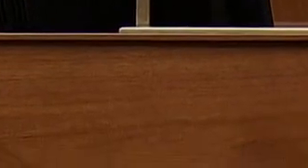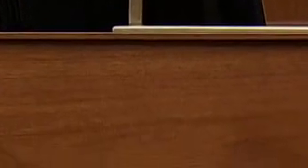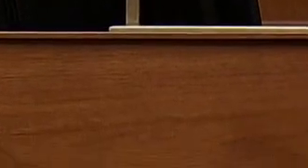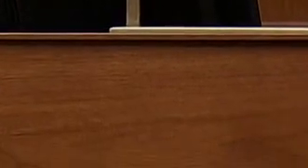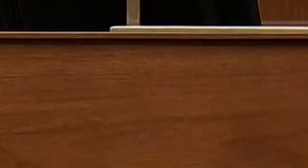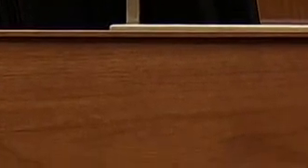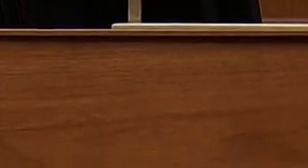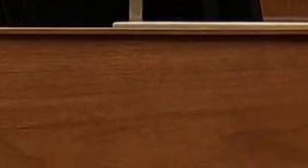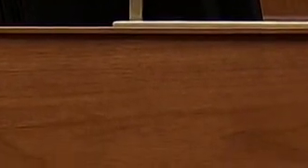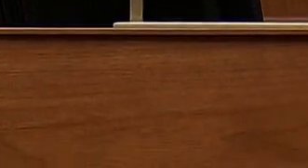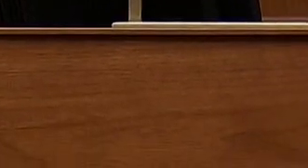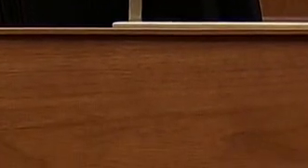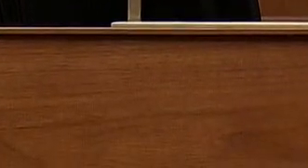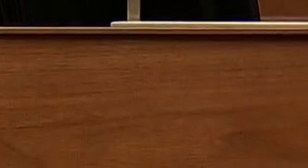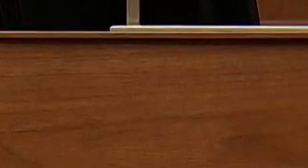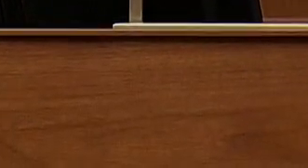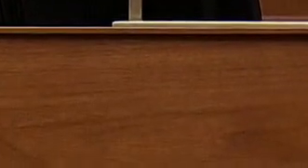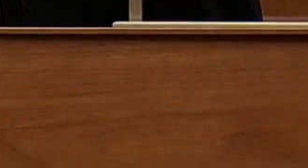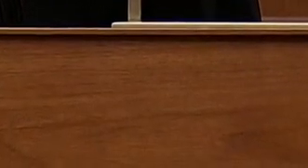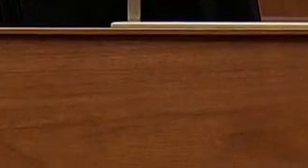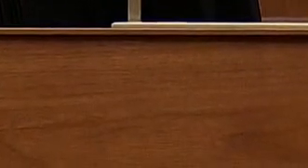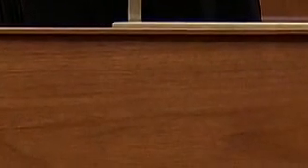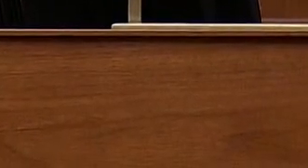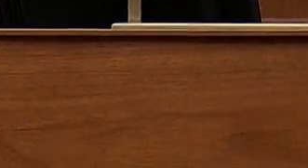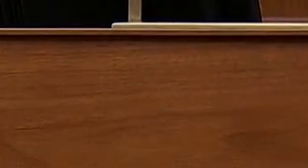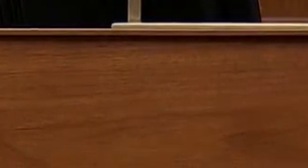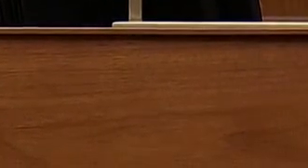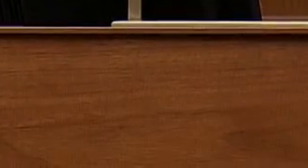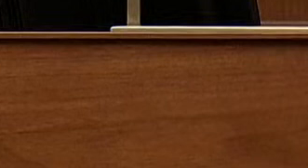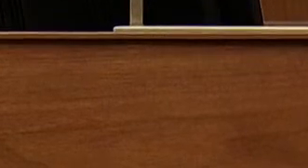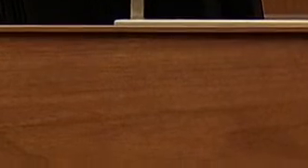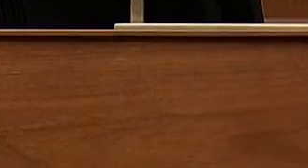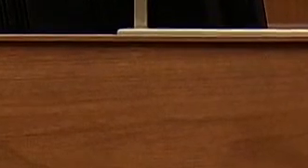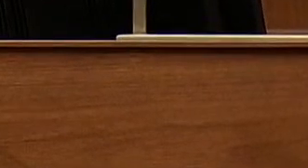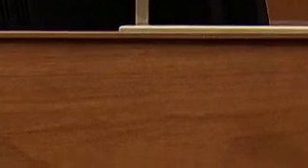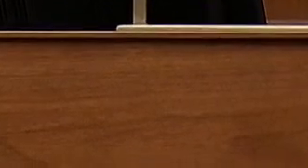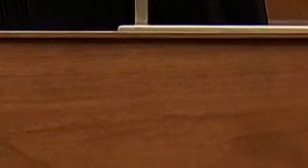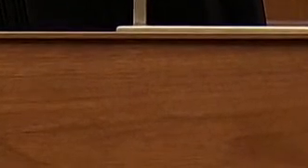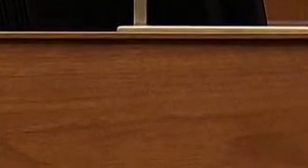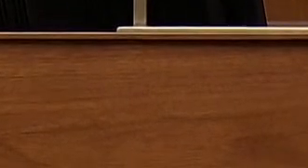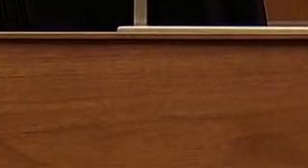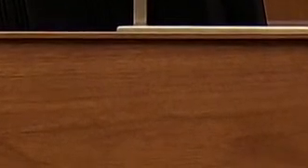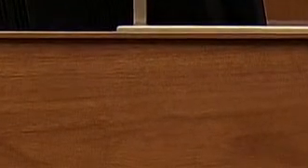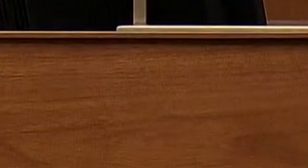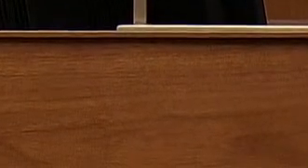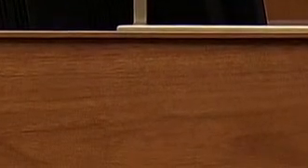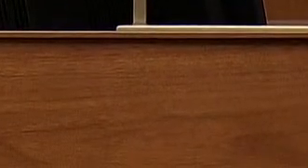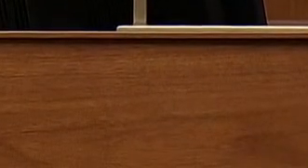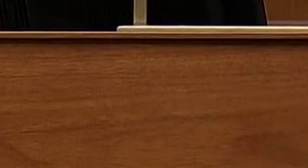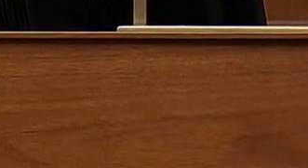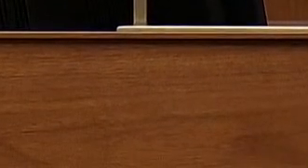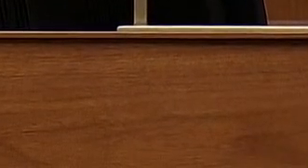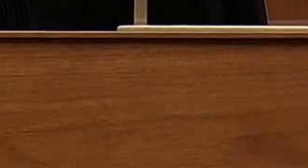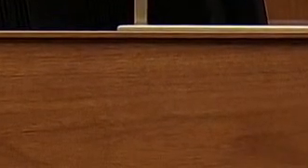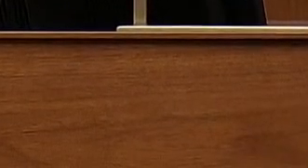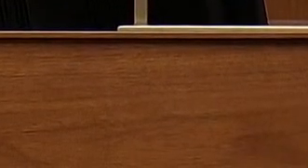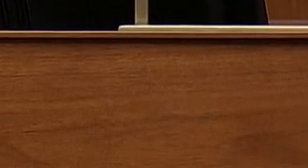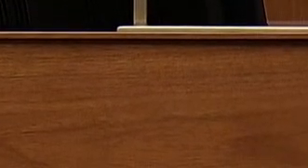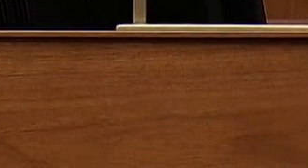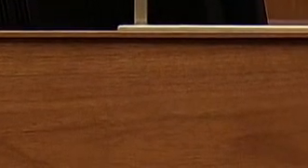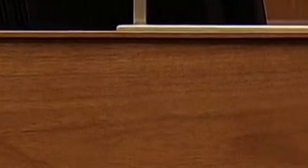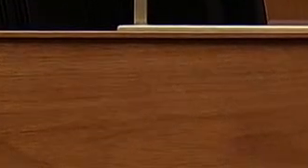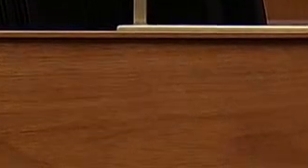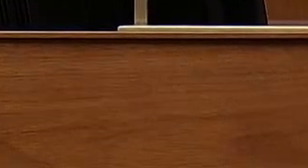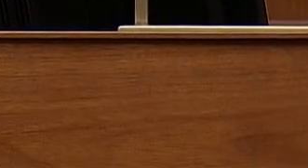say Washington, D.C. can't take care of itself. This is simply not accurate. In fact, by many objective